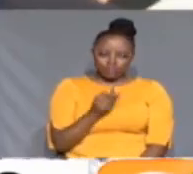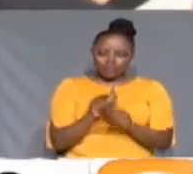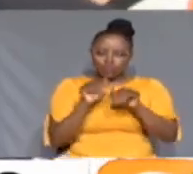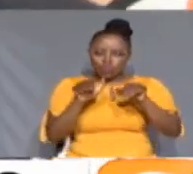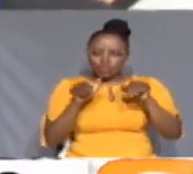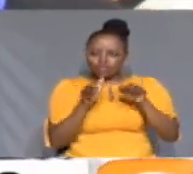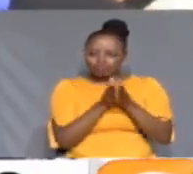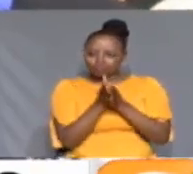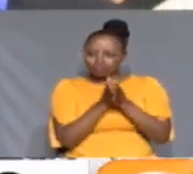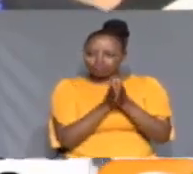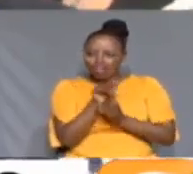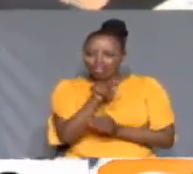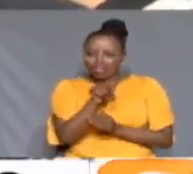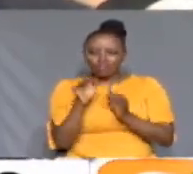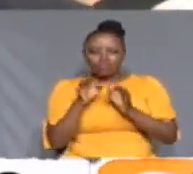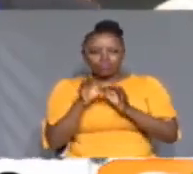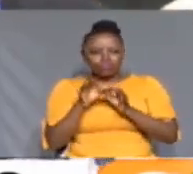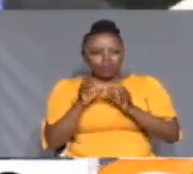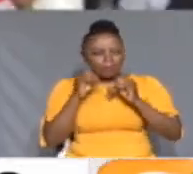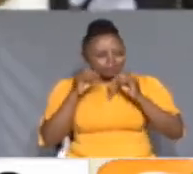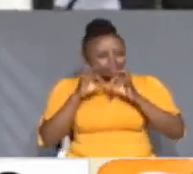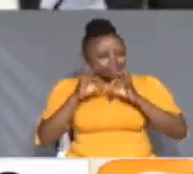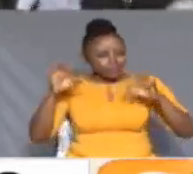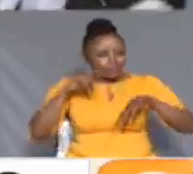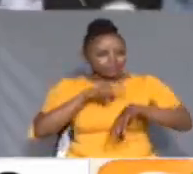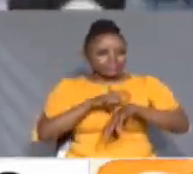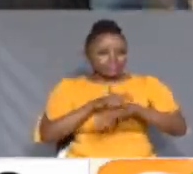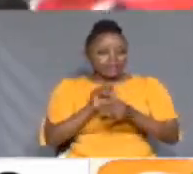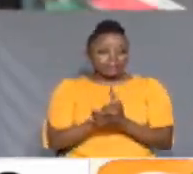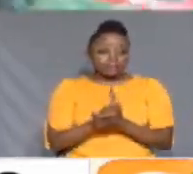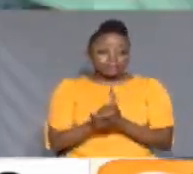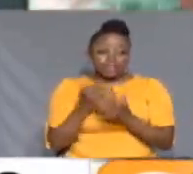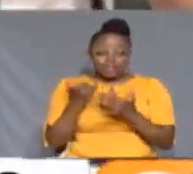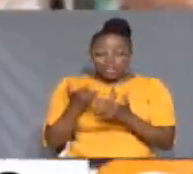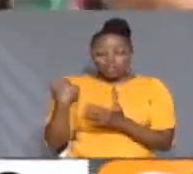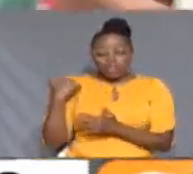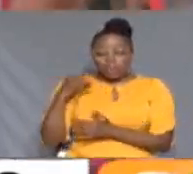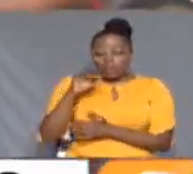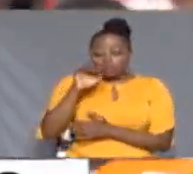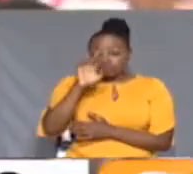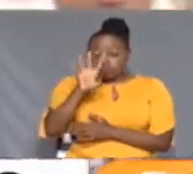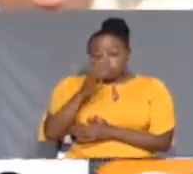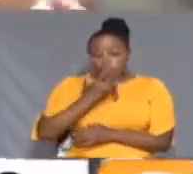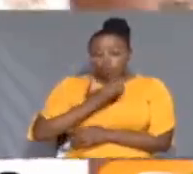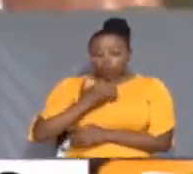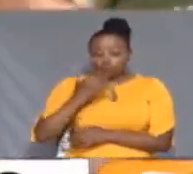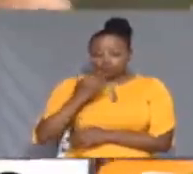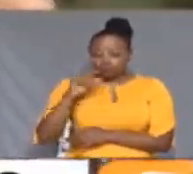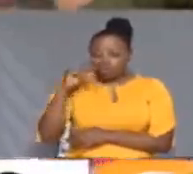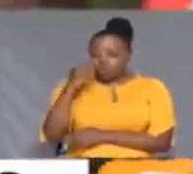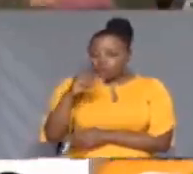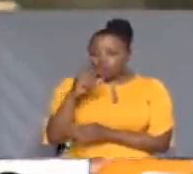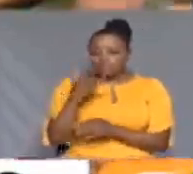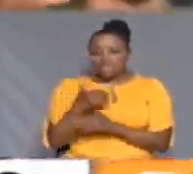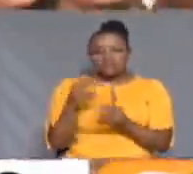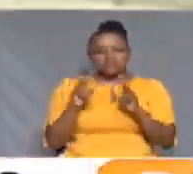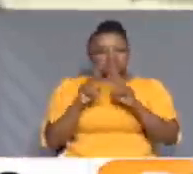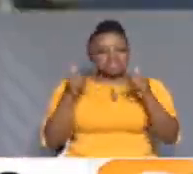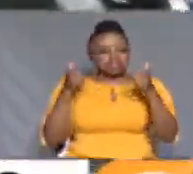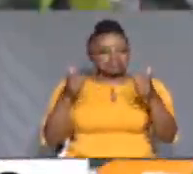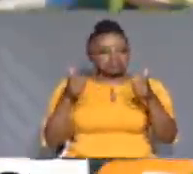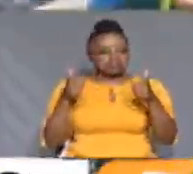been waiting for this for so much time. That is now gold number 4 for Team Kenya in a championship that is so far so very